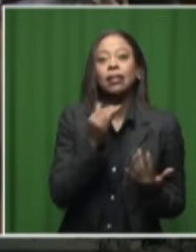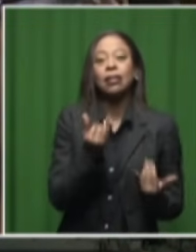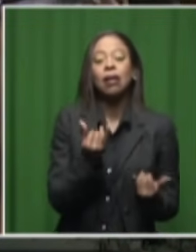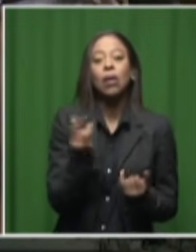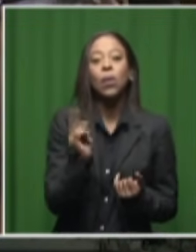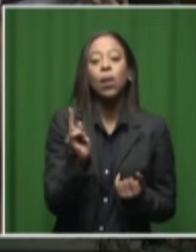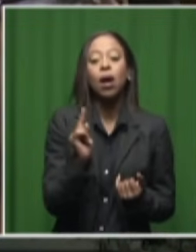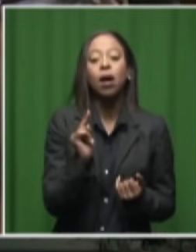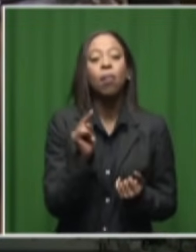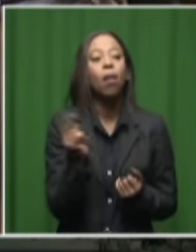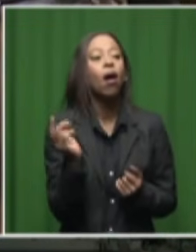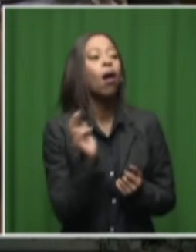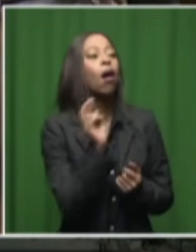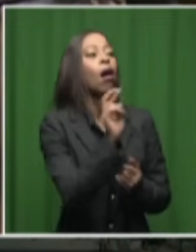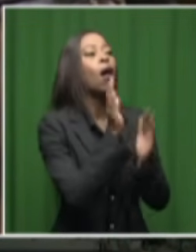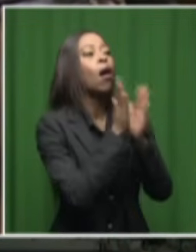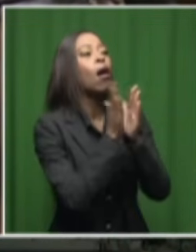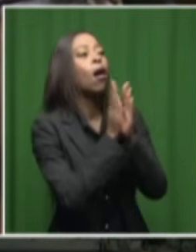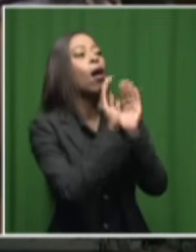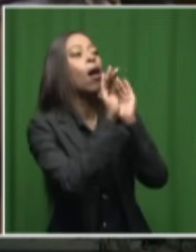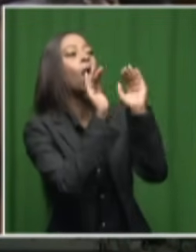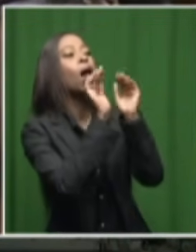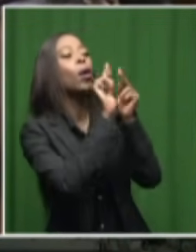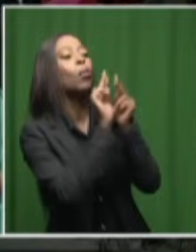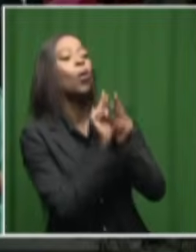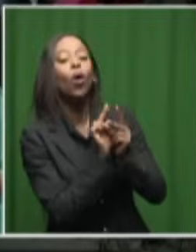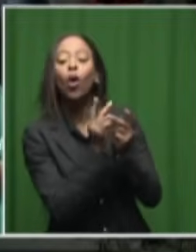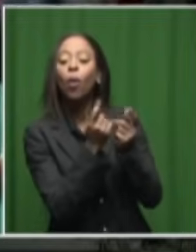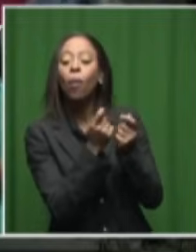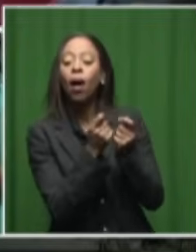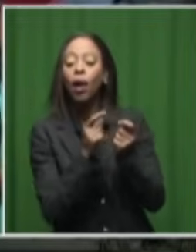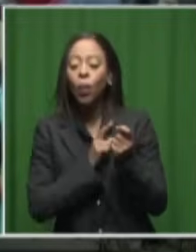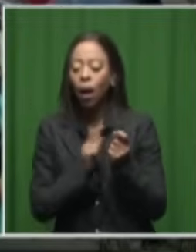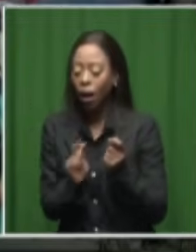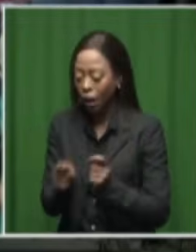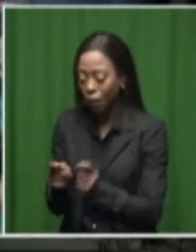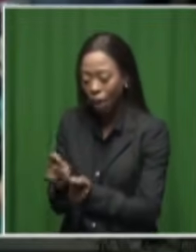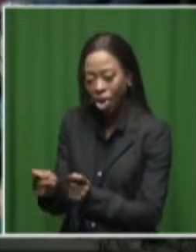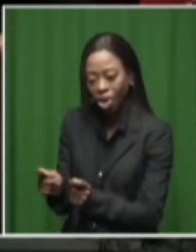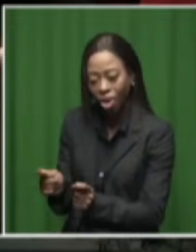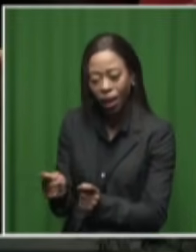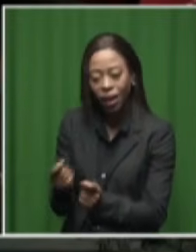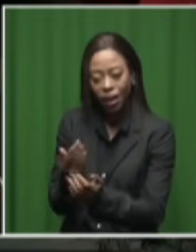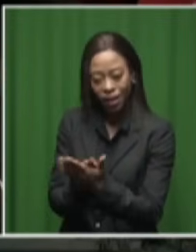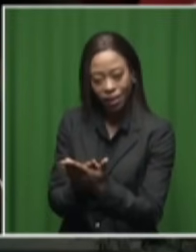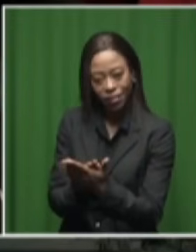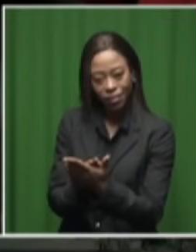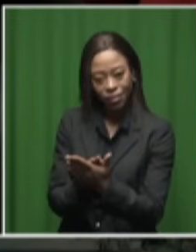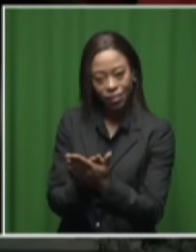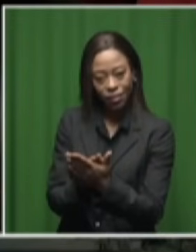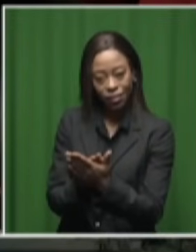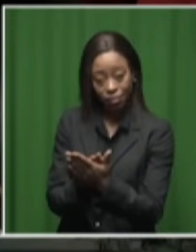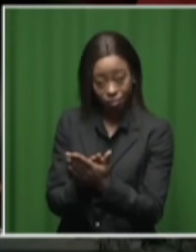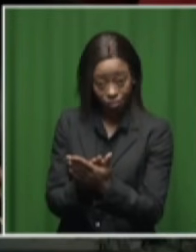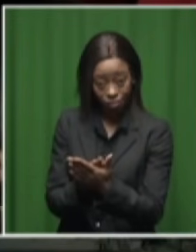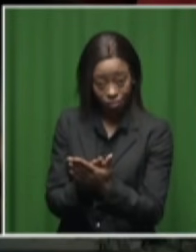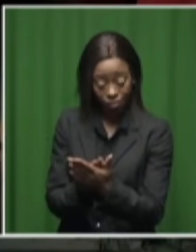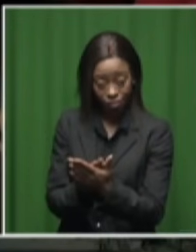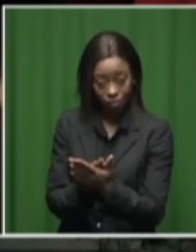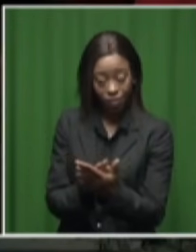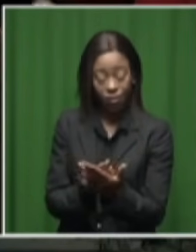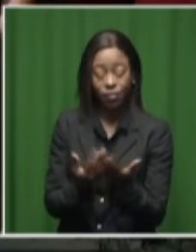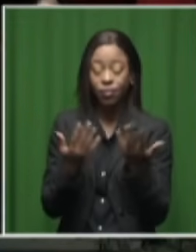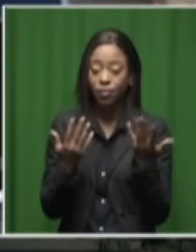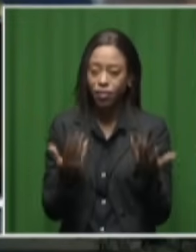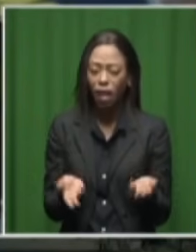will have to go and borrow that amount. In addition to that gap, we'll have to borrow to service the existing debt.